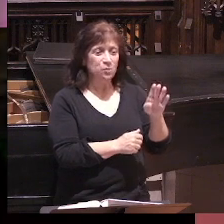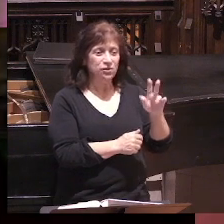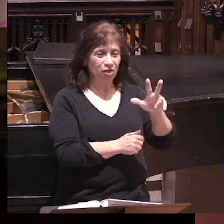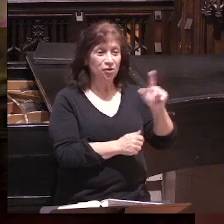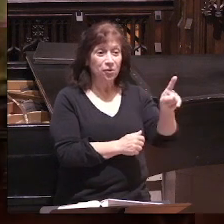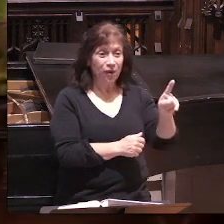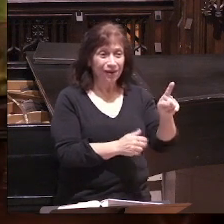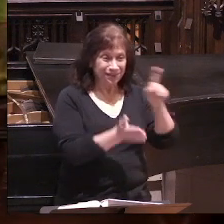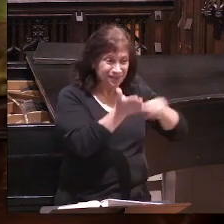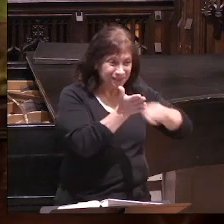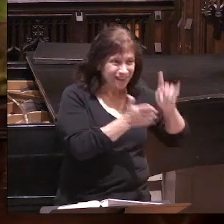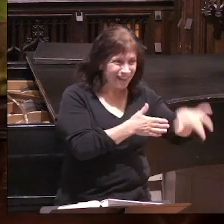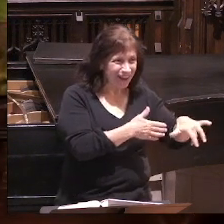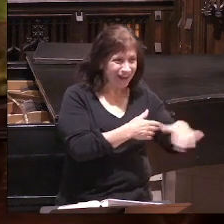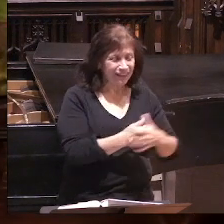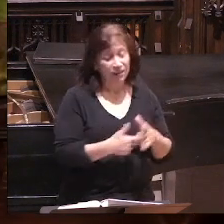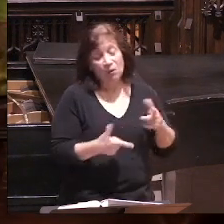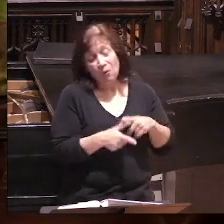or don't.